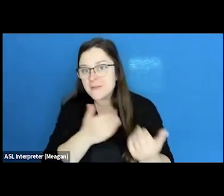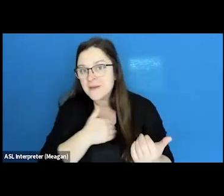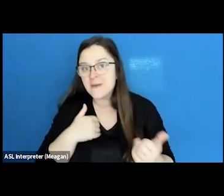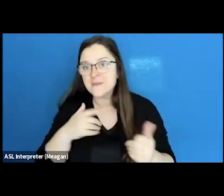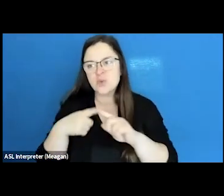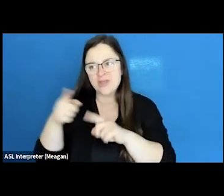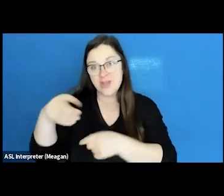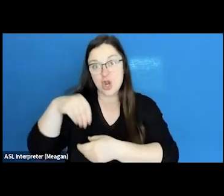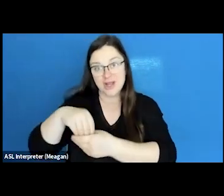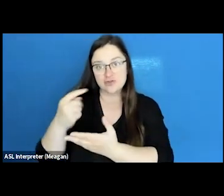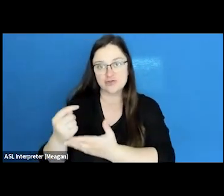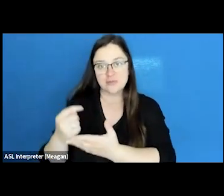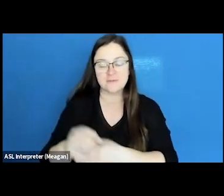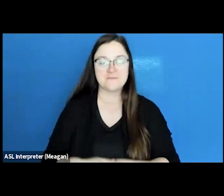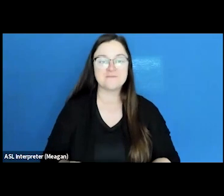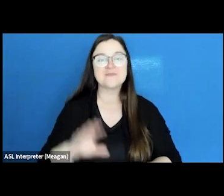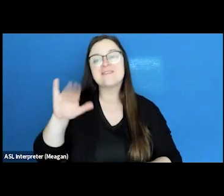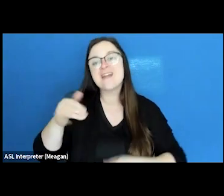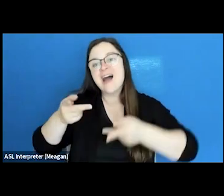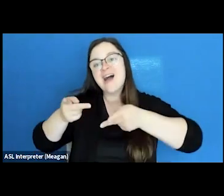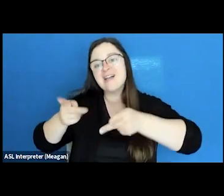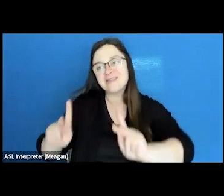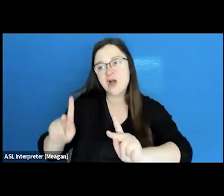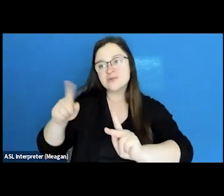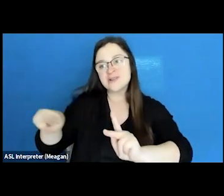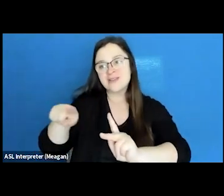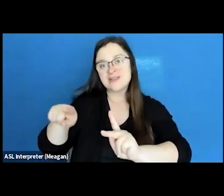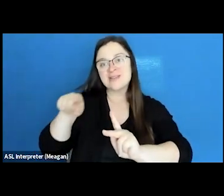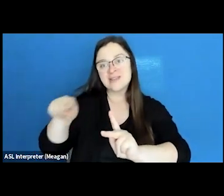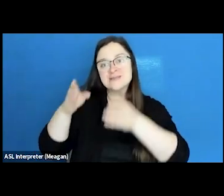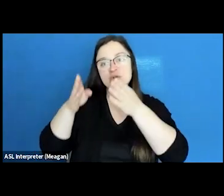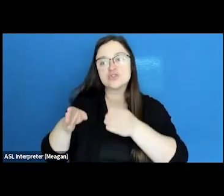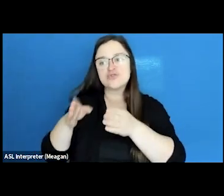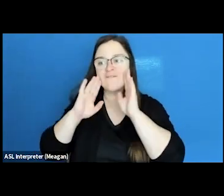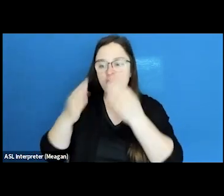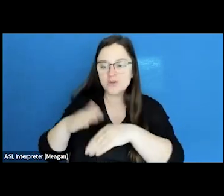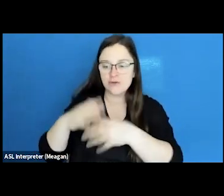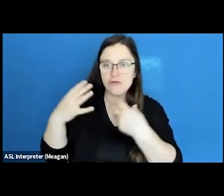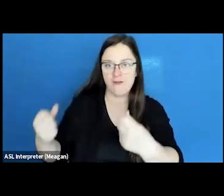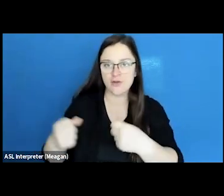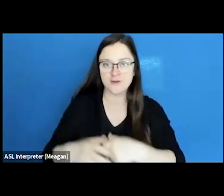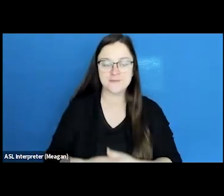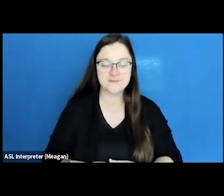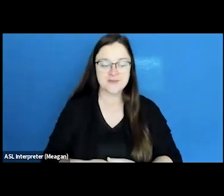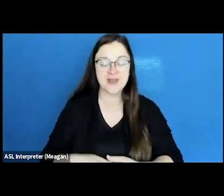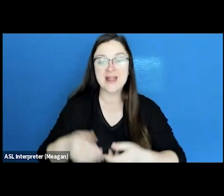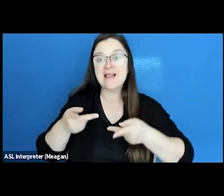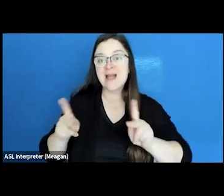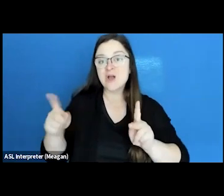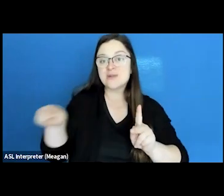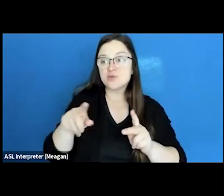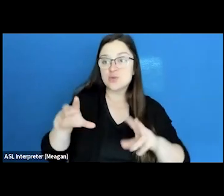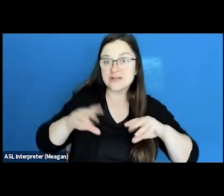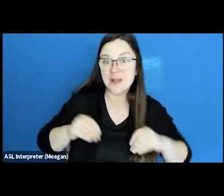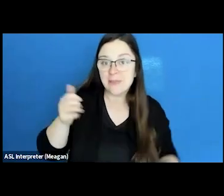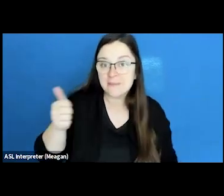treatment. This then allows them to focus on their recovery and their progress. It allows them to accept themselves